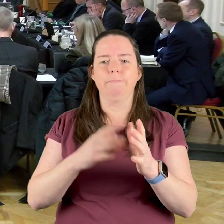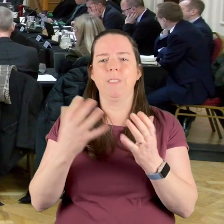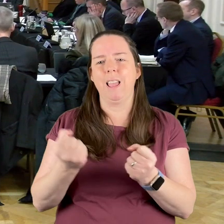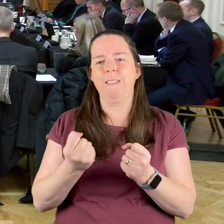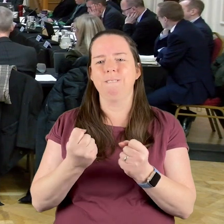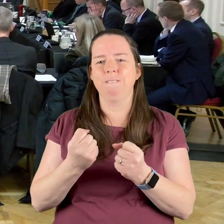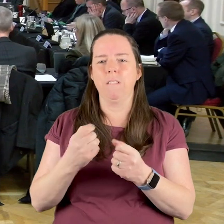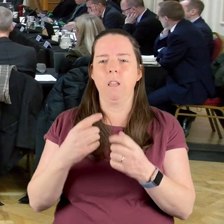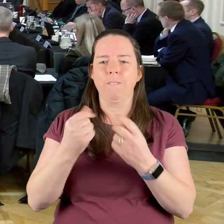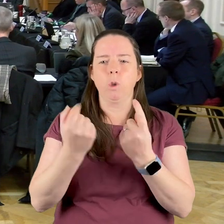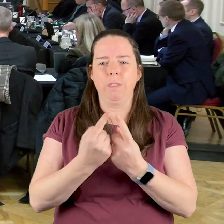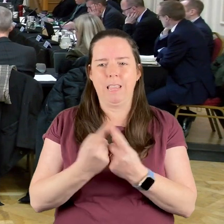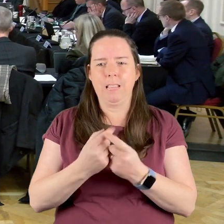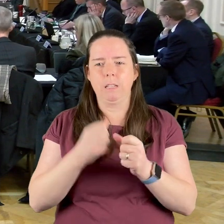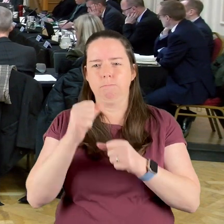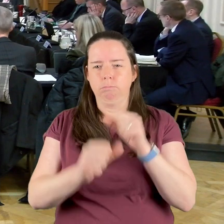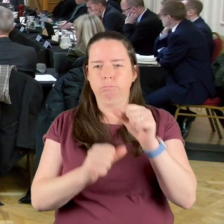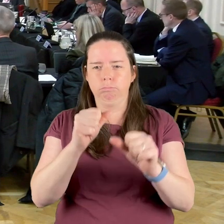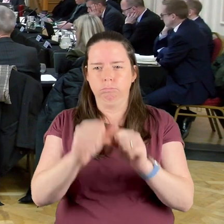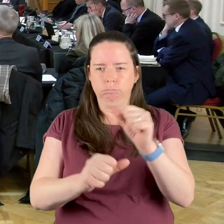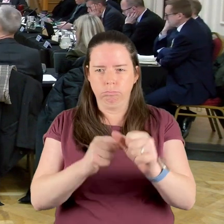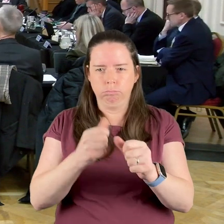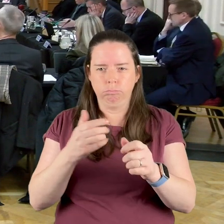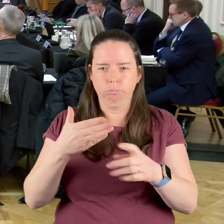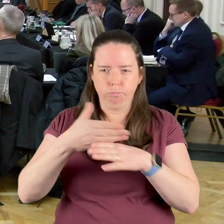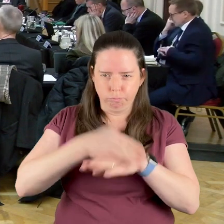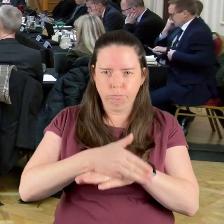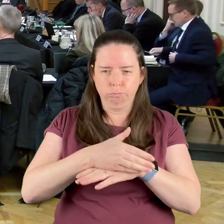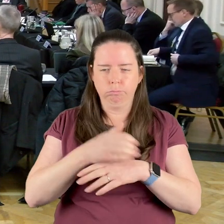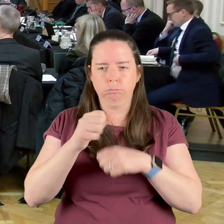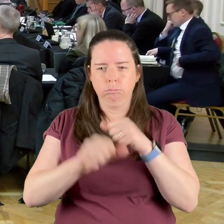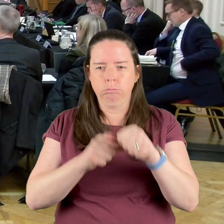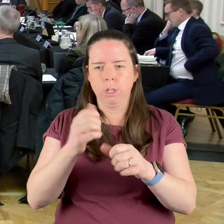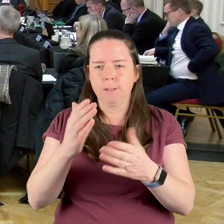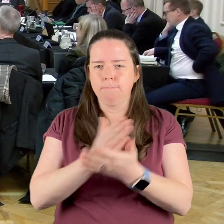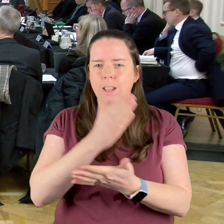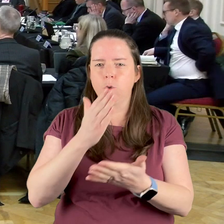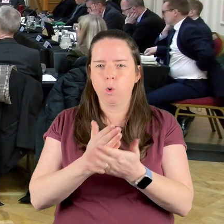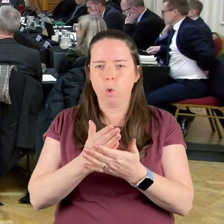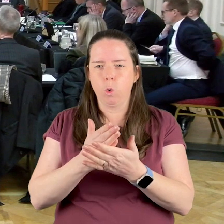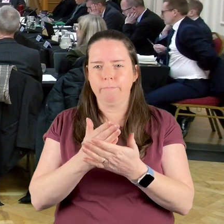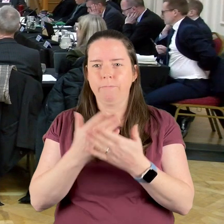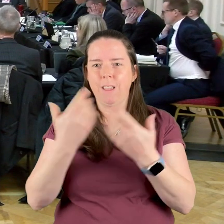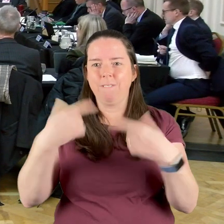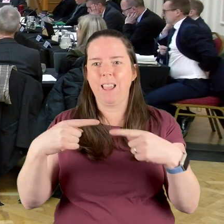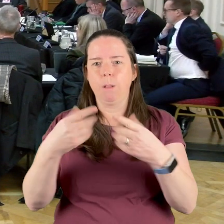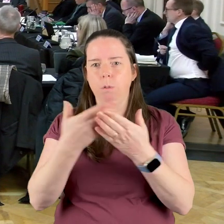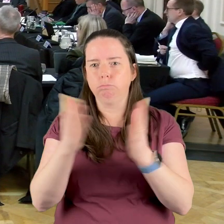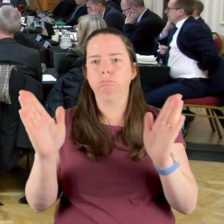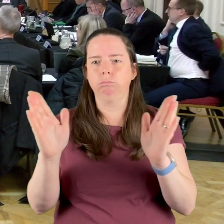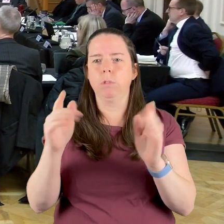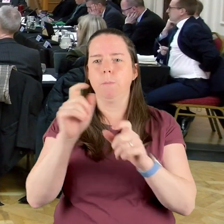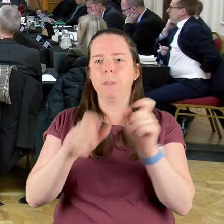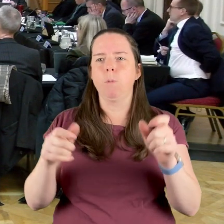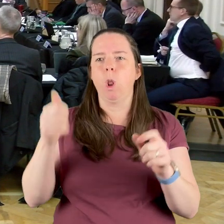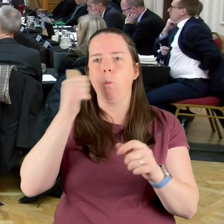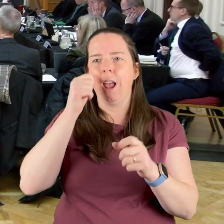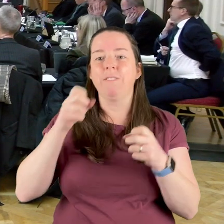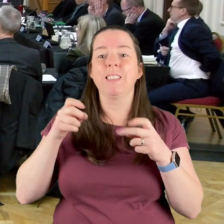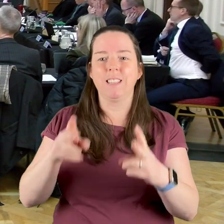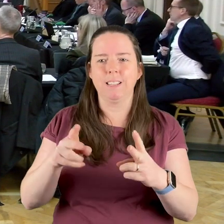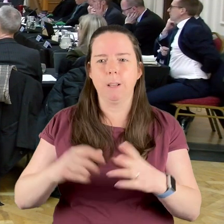Implementation is around June, so we have set of things that we have lined up that we're going to be working on in terms of making sure that it's widely